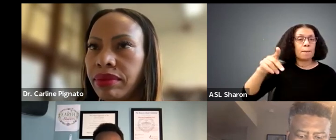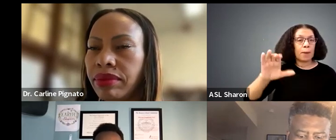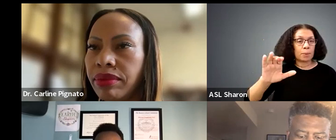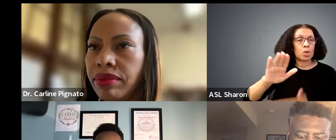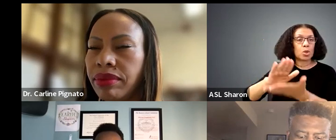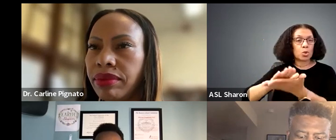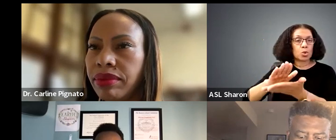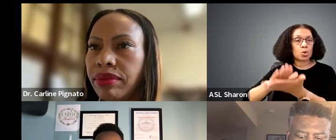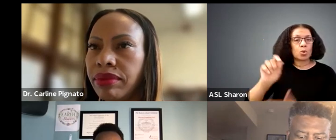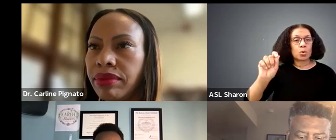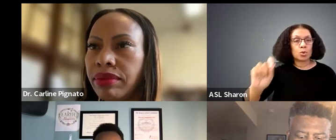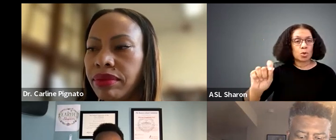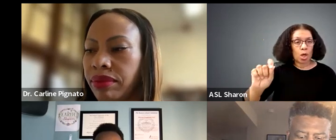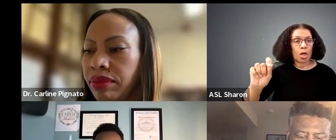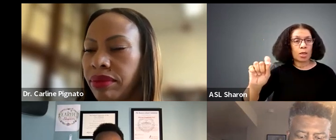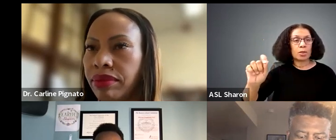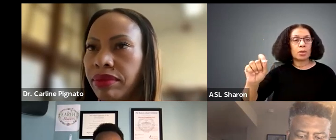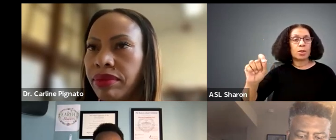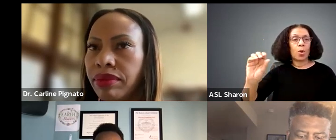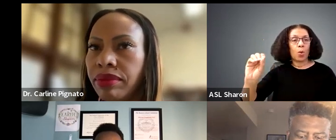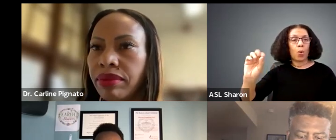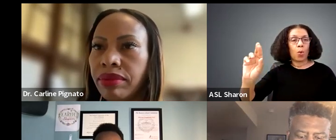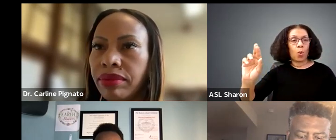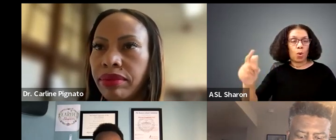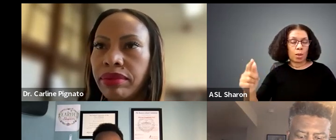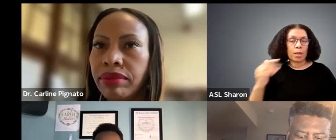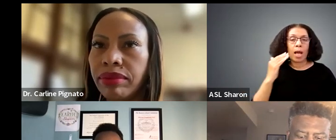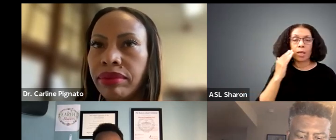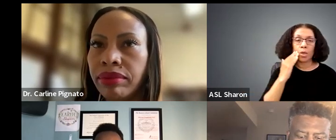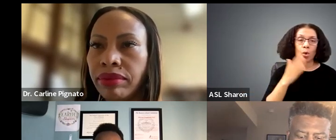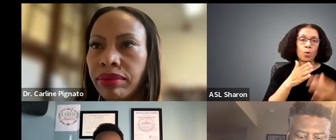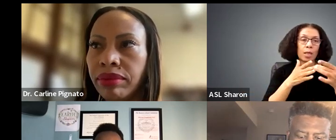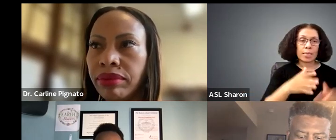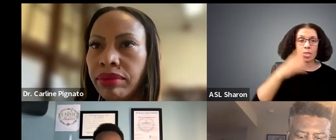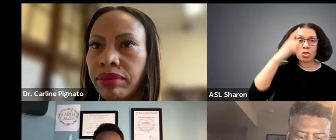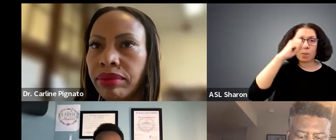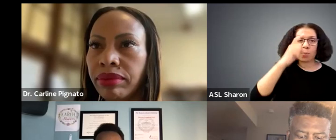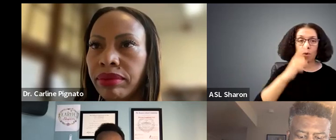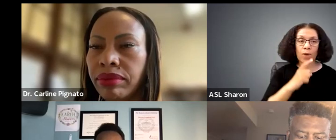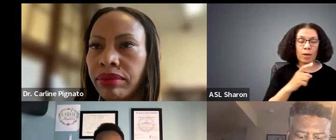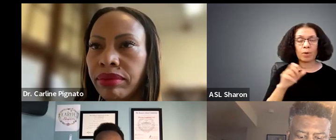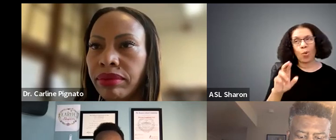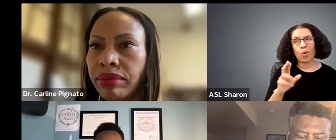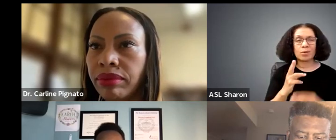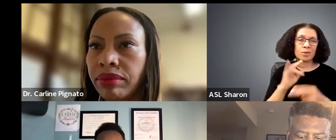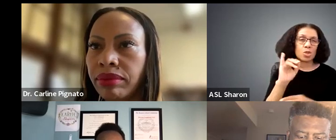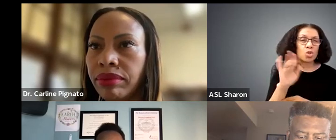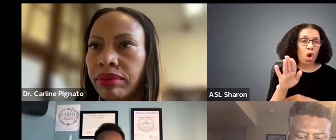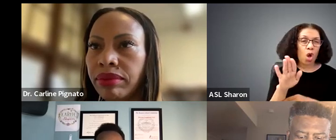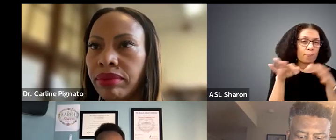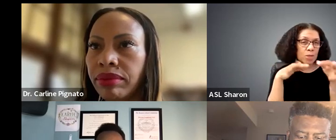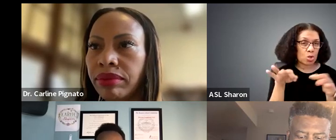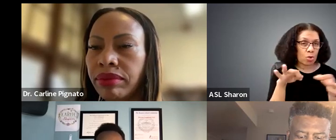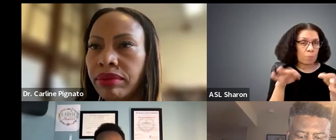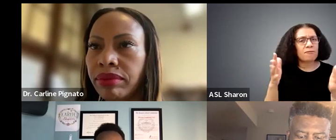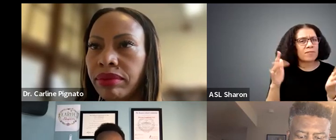And I really do want to reiterate that even though the leadership profile, or as we have been calling it, the job description, has been